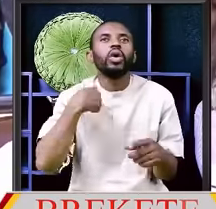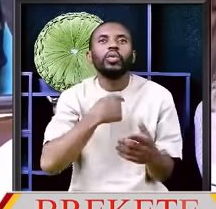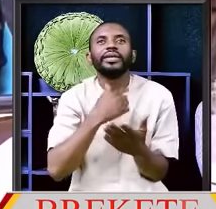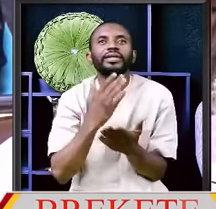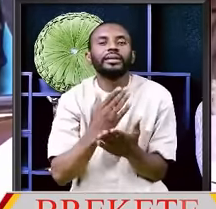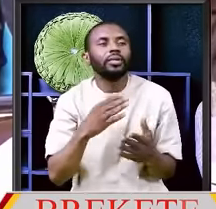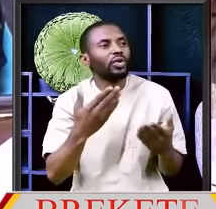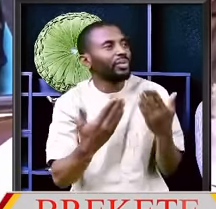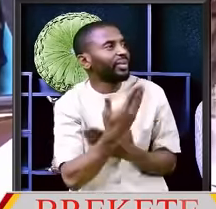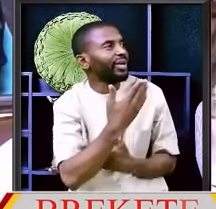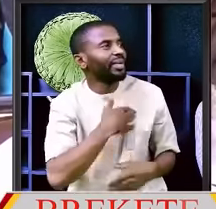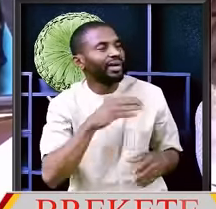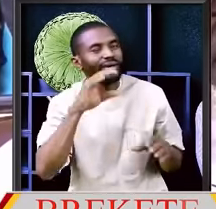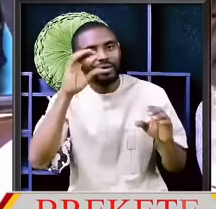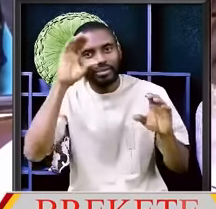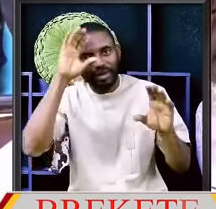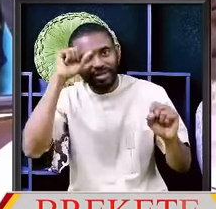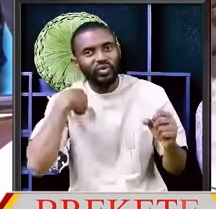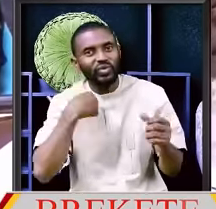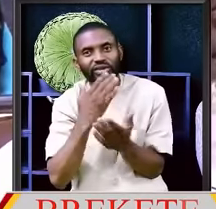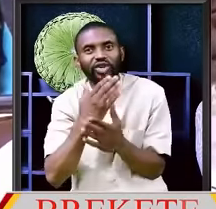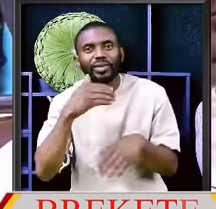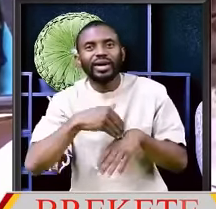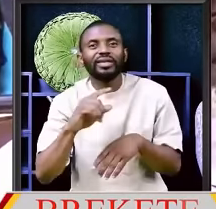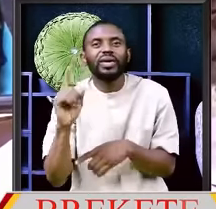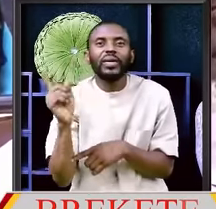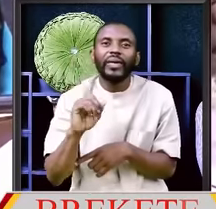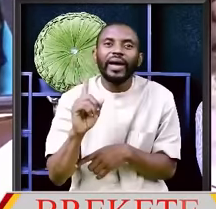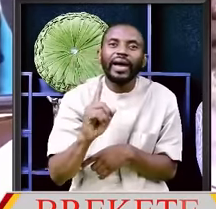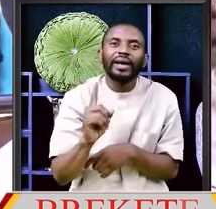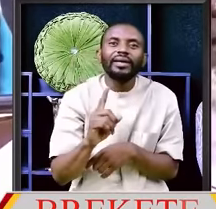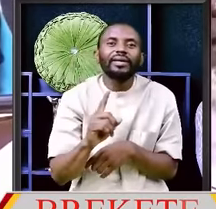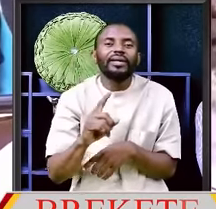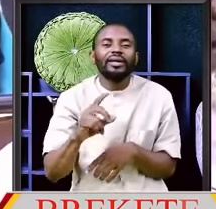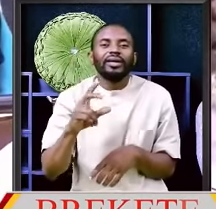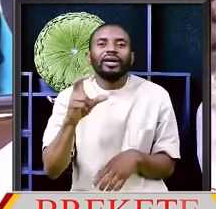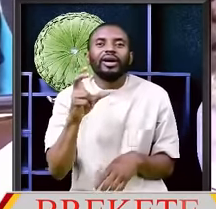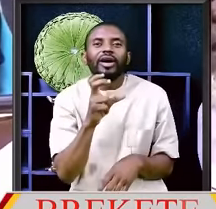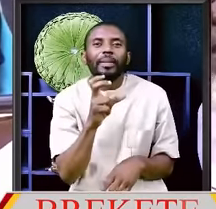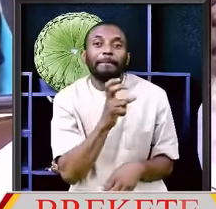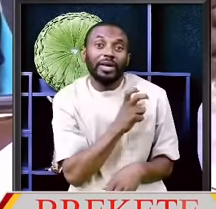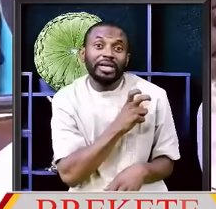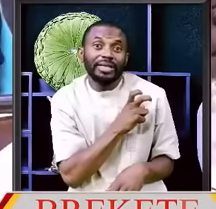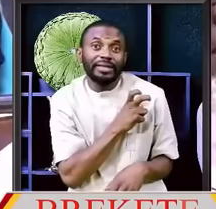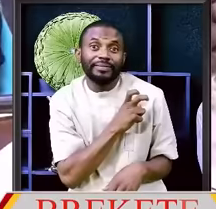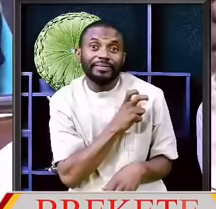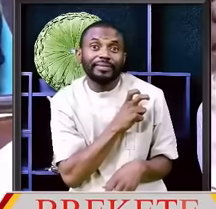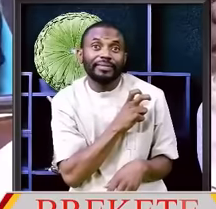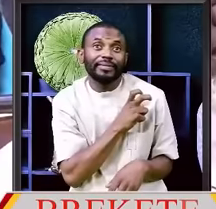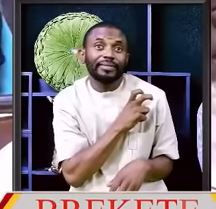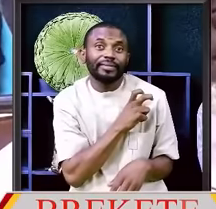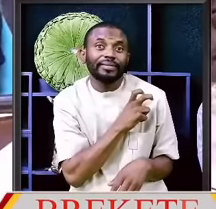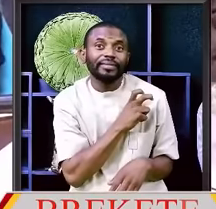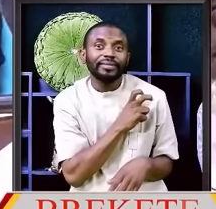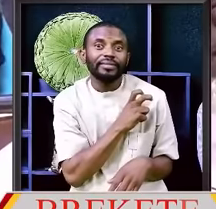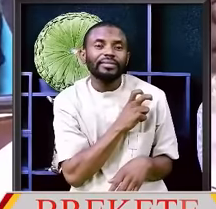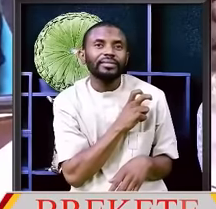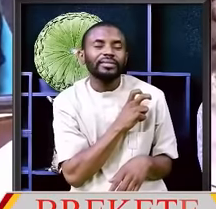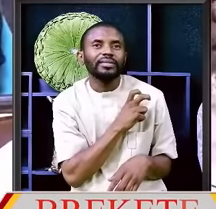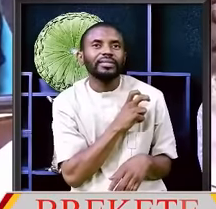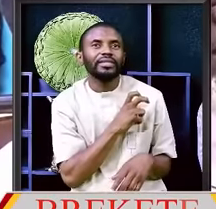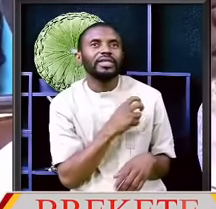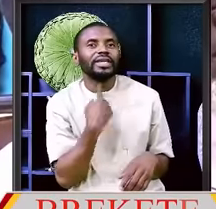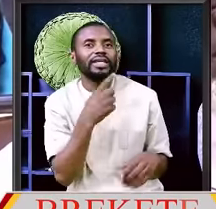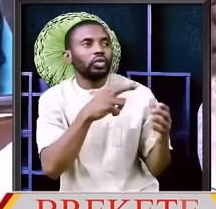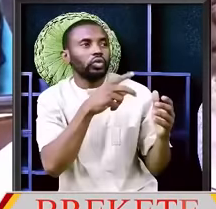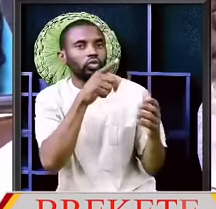Good morning, my ordinary president. We stopped at where the police, he said he requested for the coroner inquest. That was